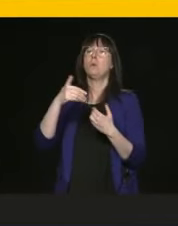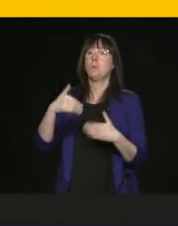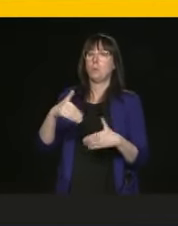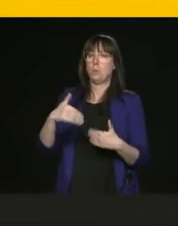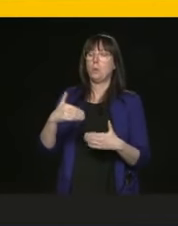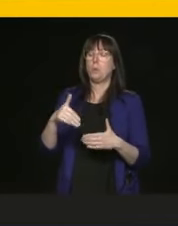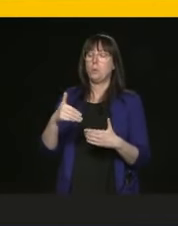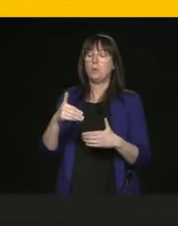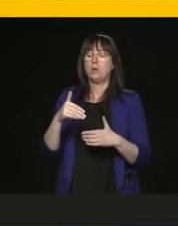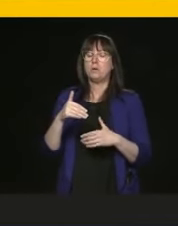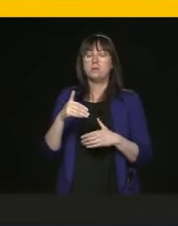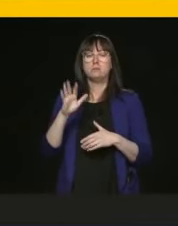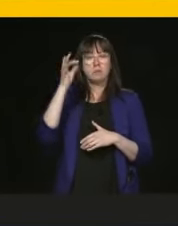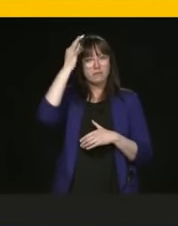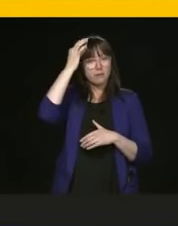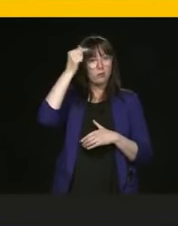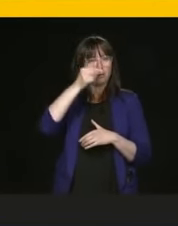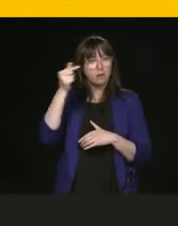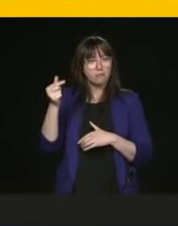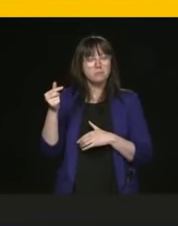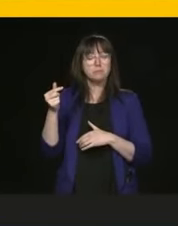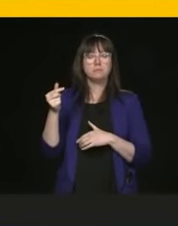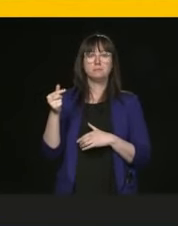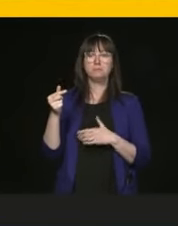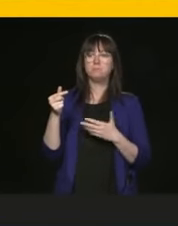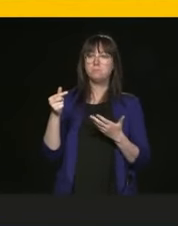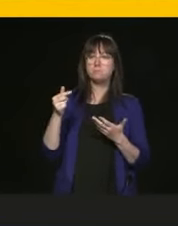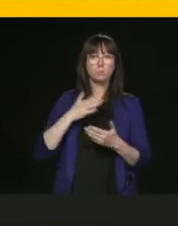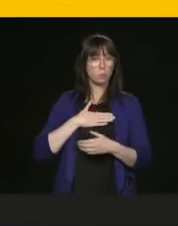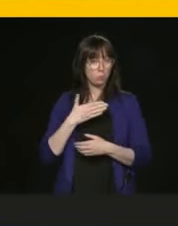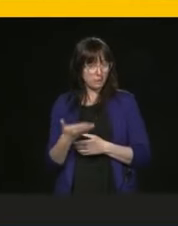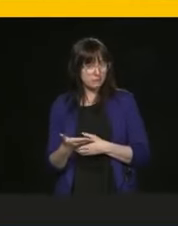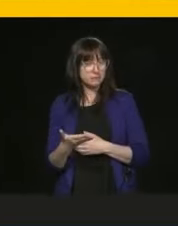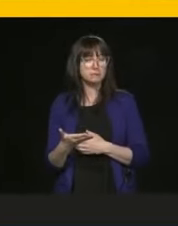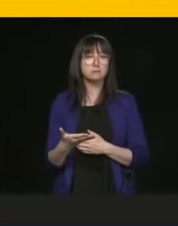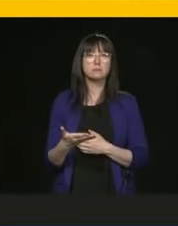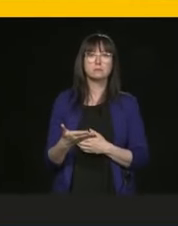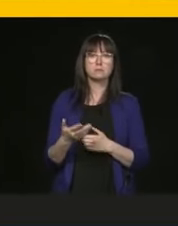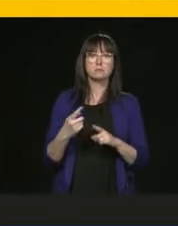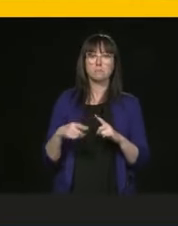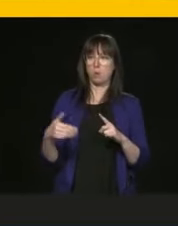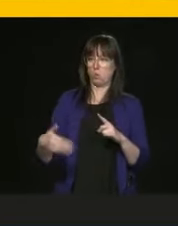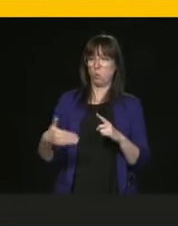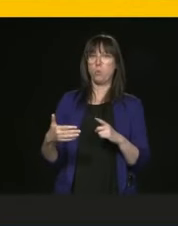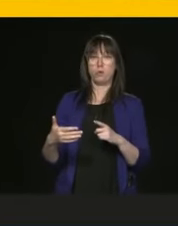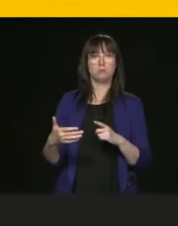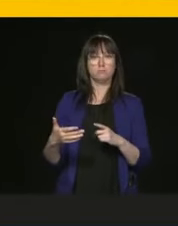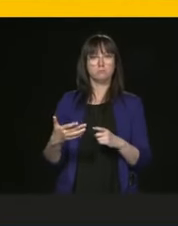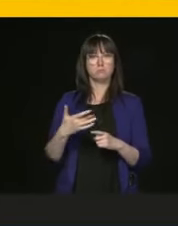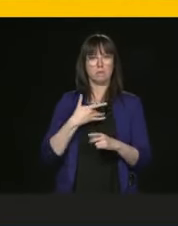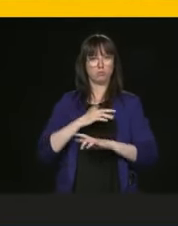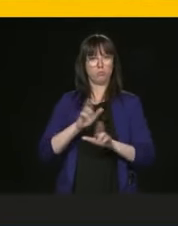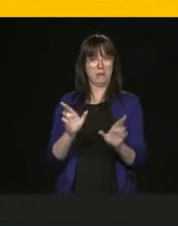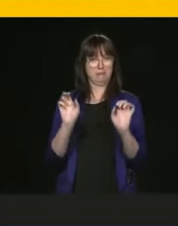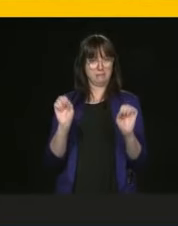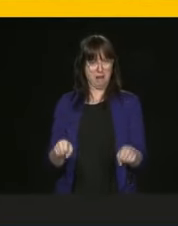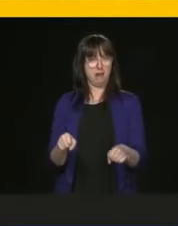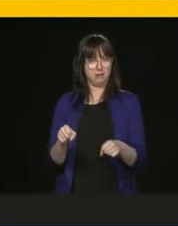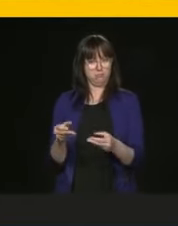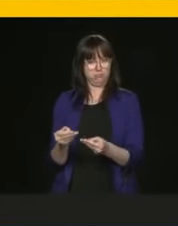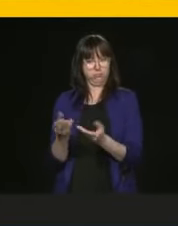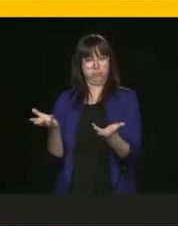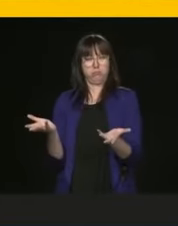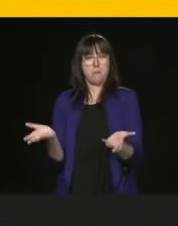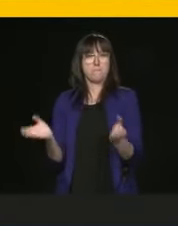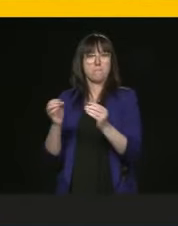not only willing, but most often always able to provide guidance that may be